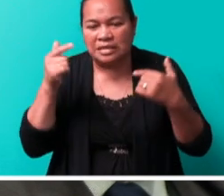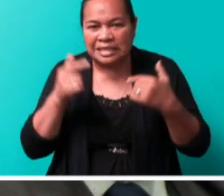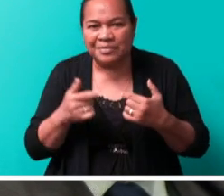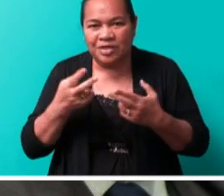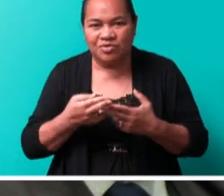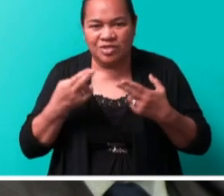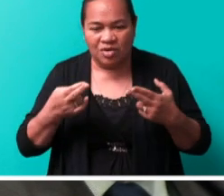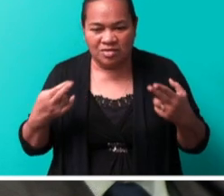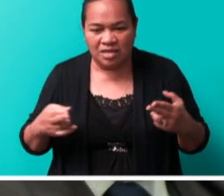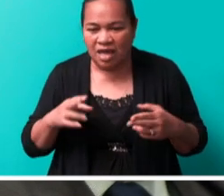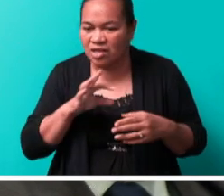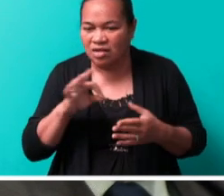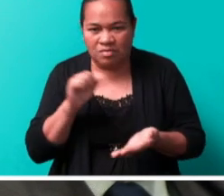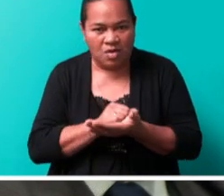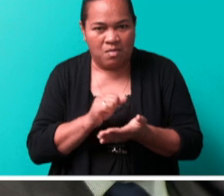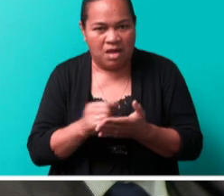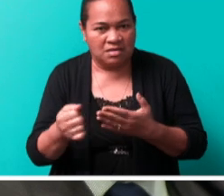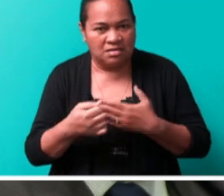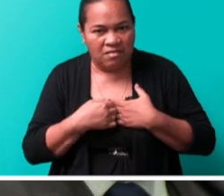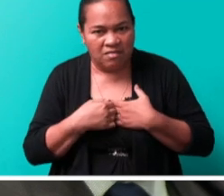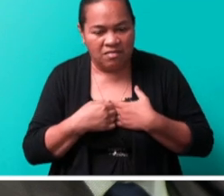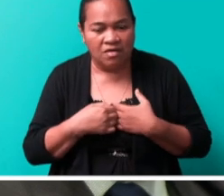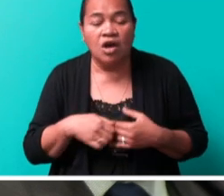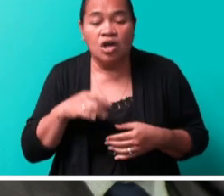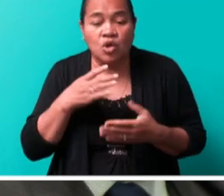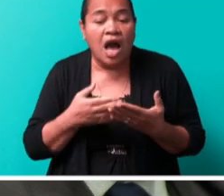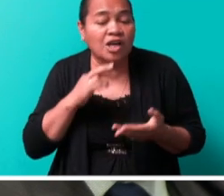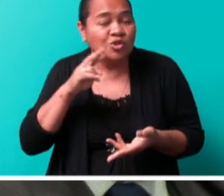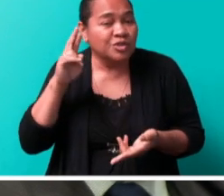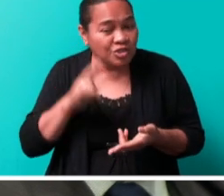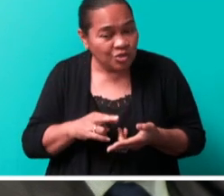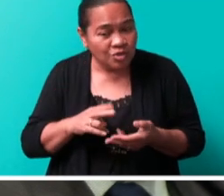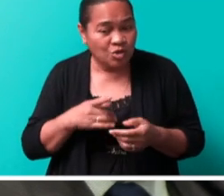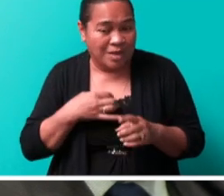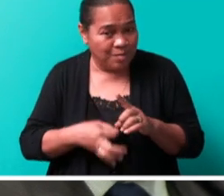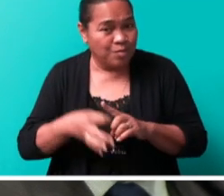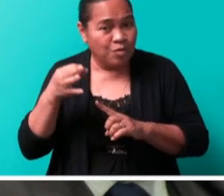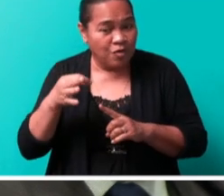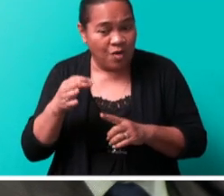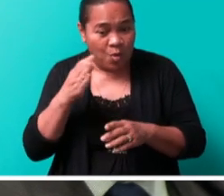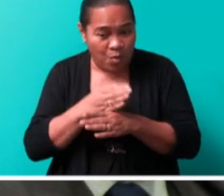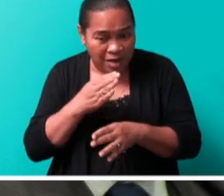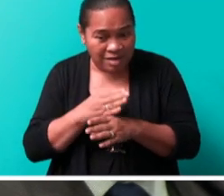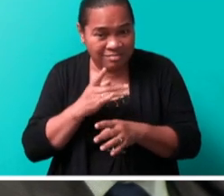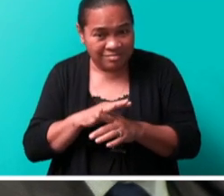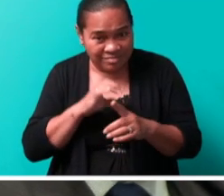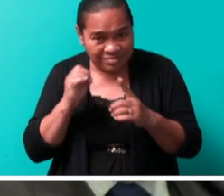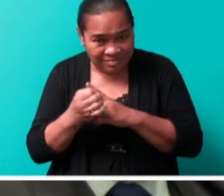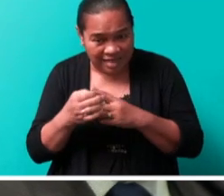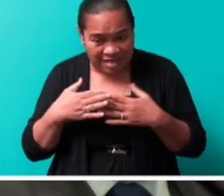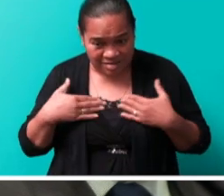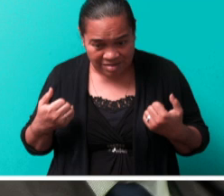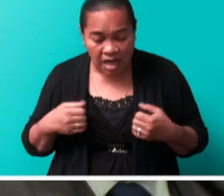for safety infrastructure. To reduce these incidents and improve worker well-being, the Ministry